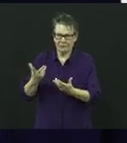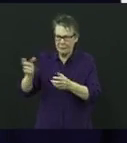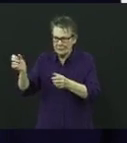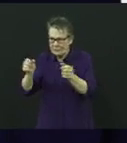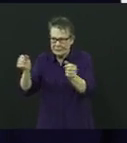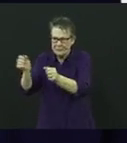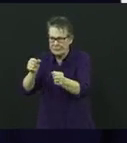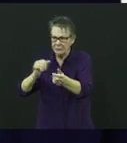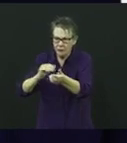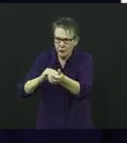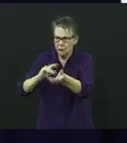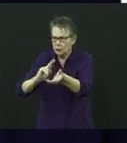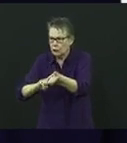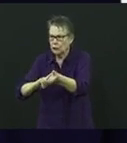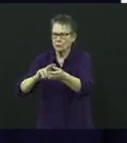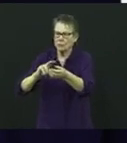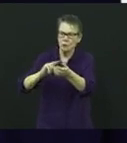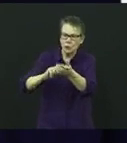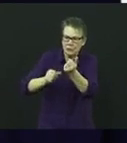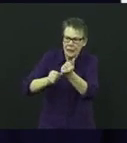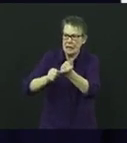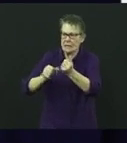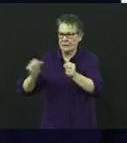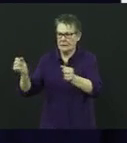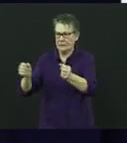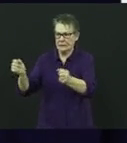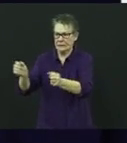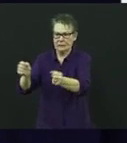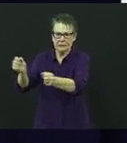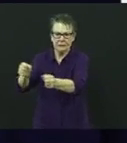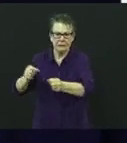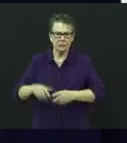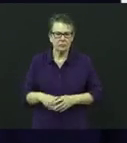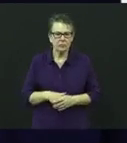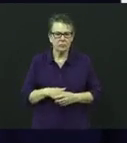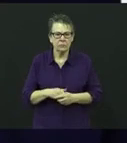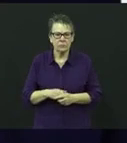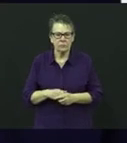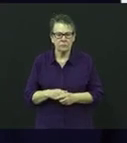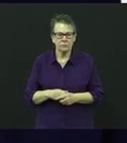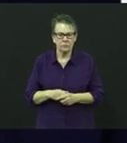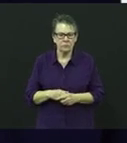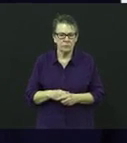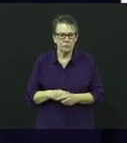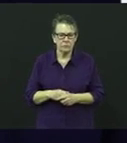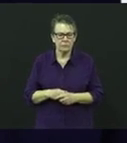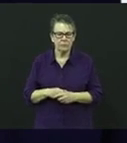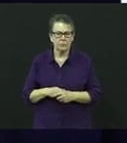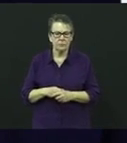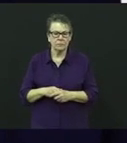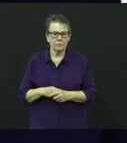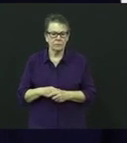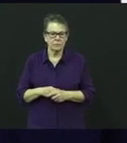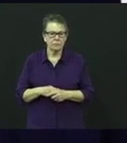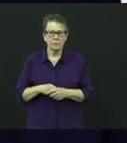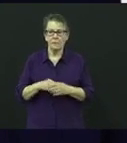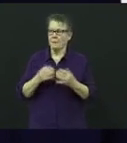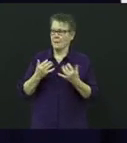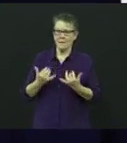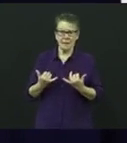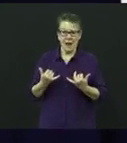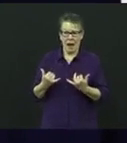up every day, volunteering. We're keeping lists of names, and we will be putting together a centralized,